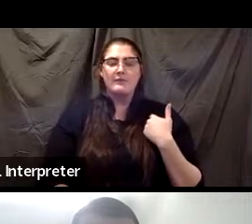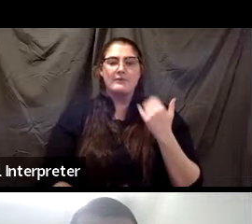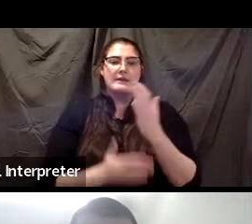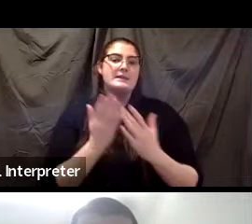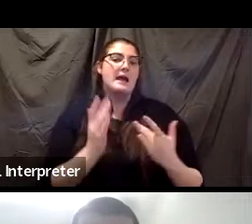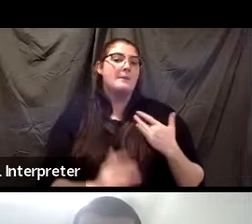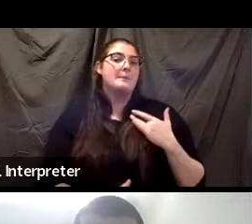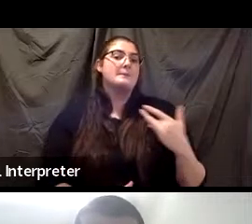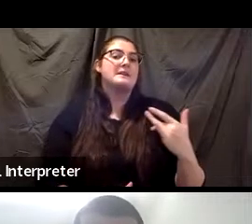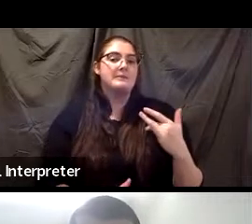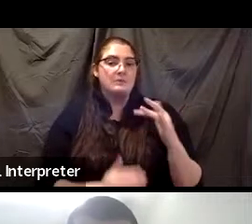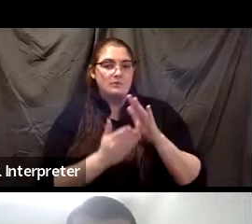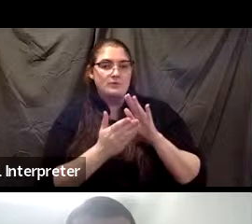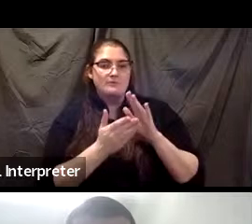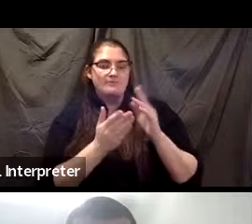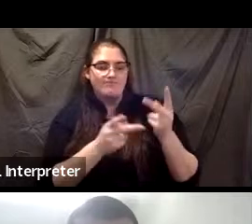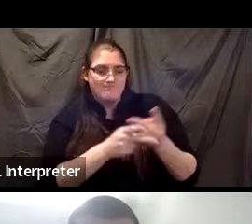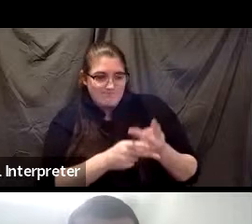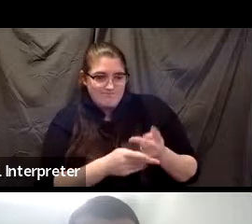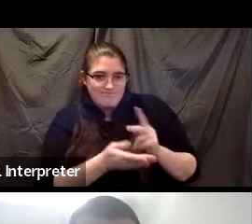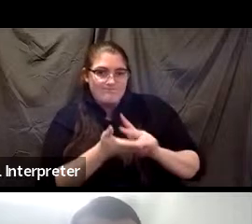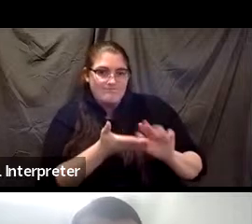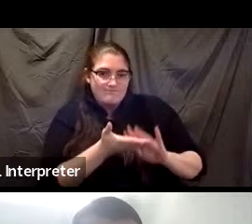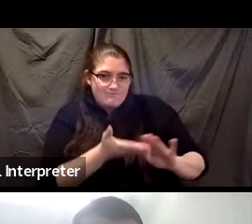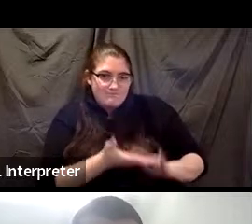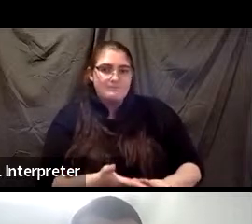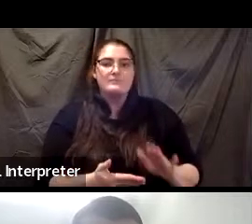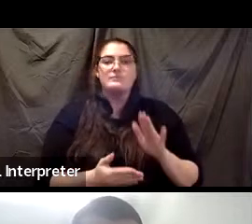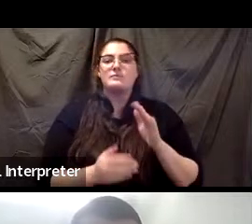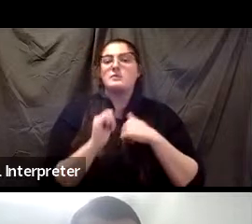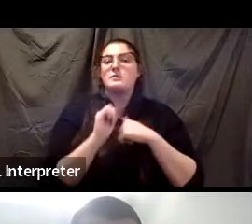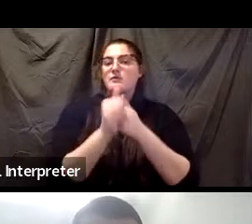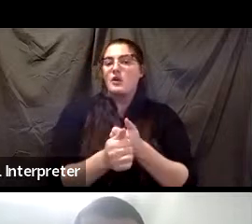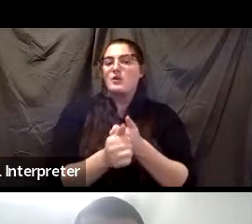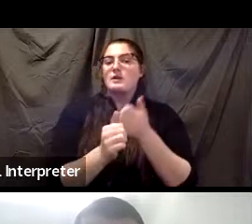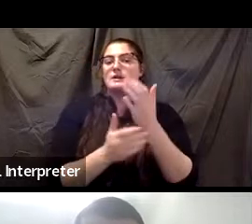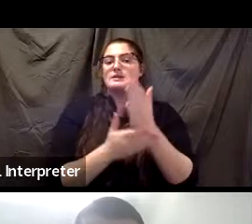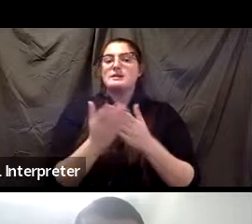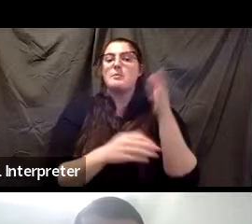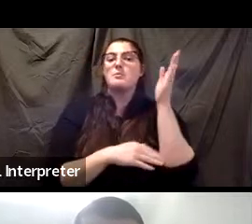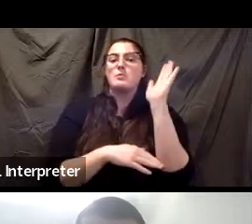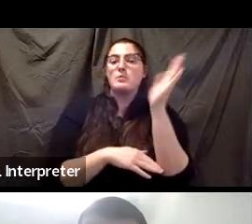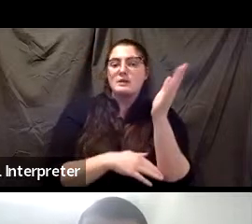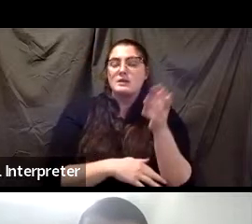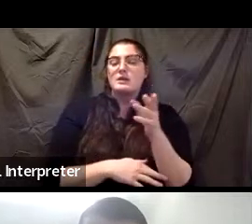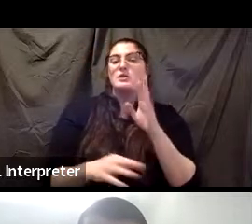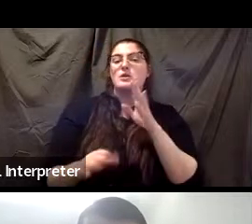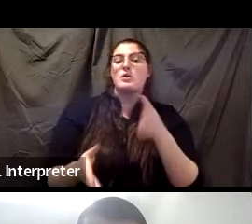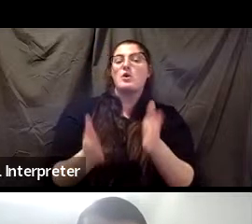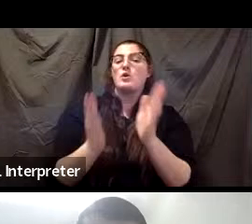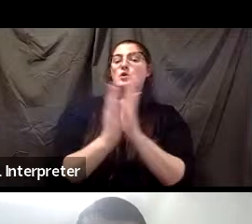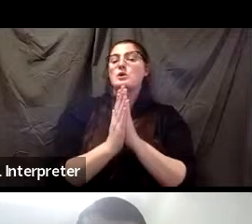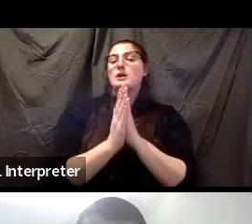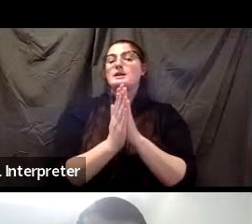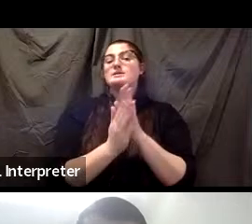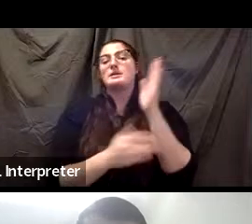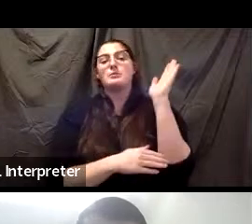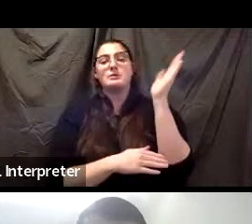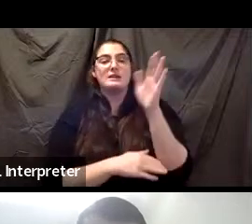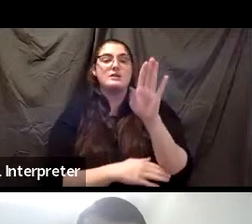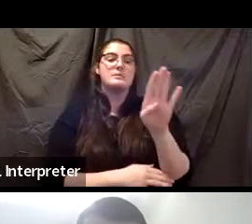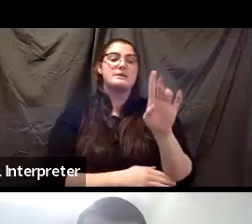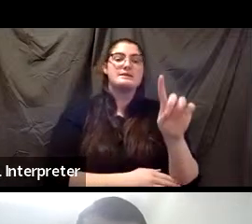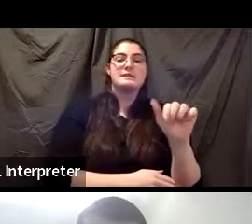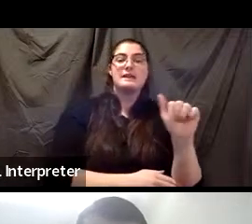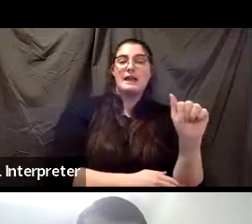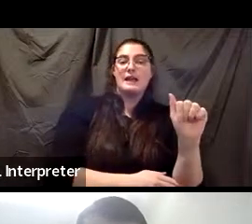typical housekeeping that we tend to do, follow with some presentations, a requested presentation on a BZA matter, consent